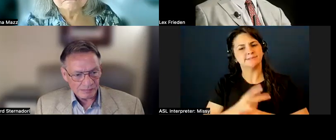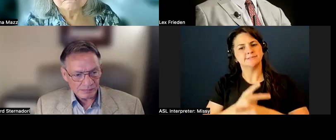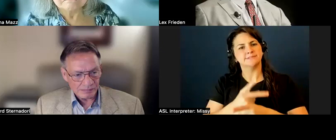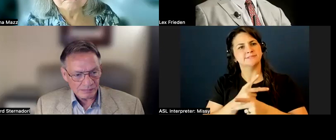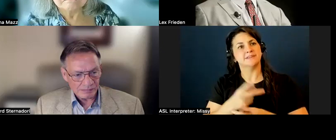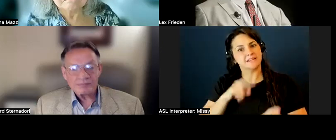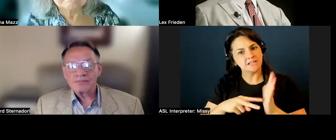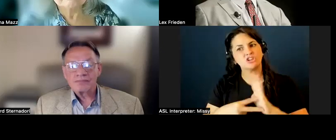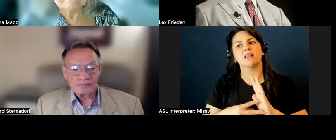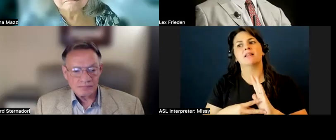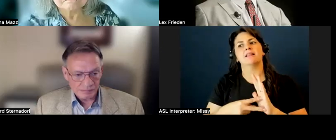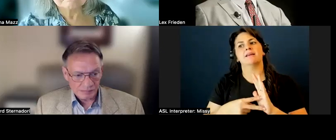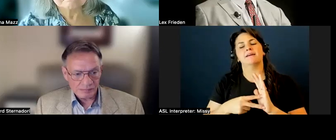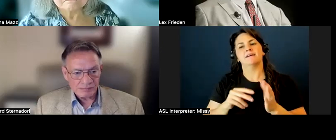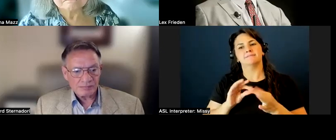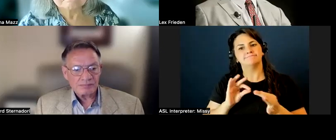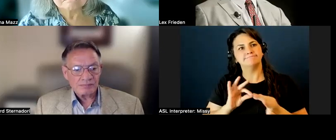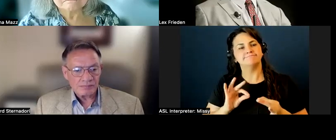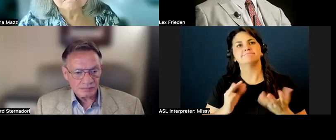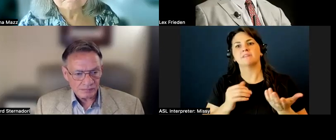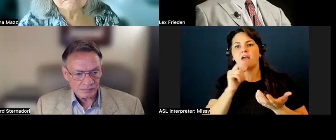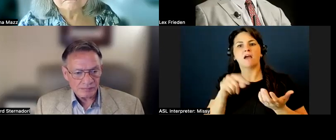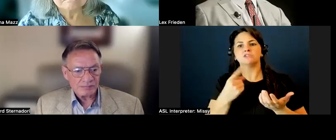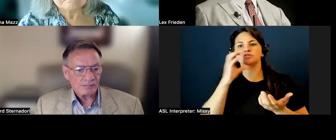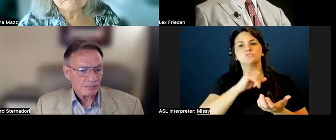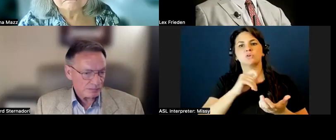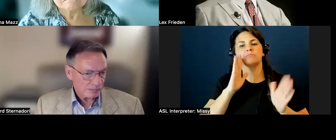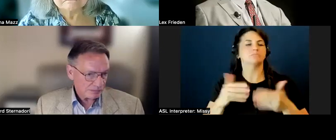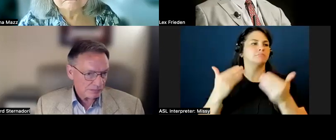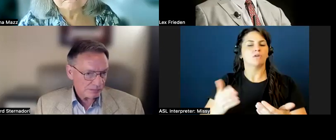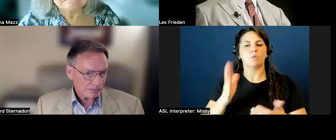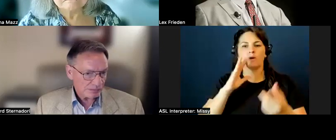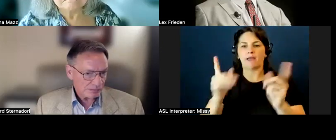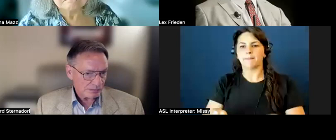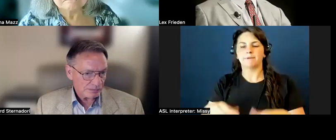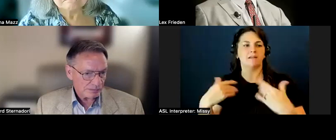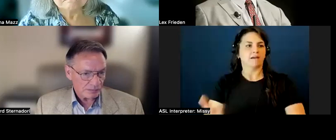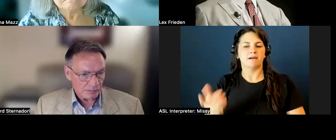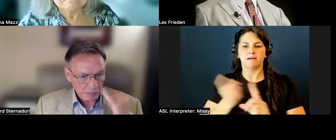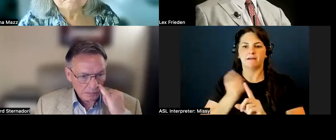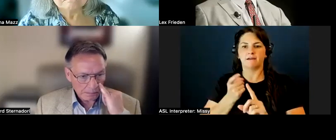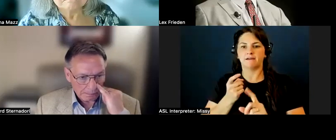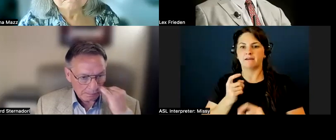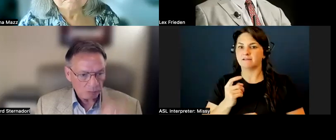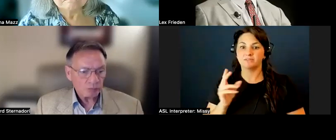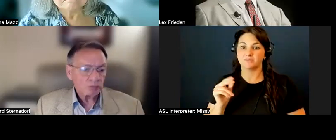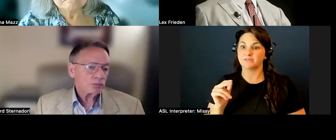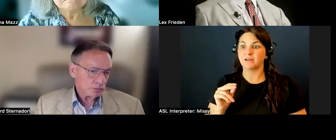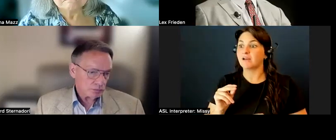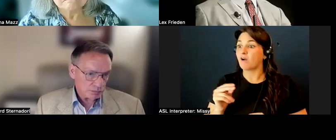intentional, and not assume that it's just going to happen because you have students of different ethnicity in your programs,